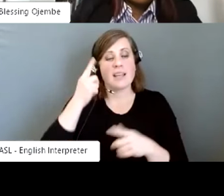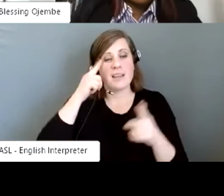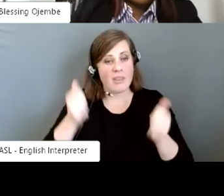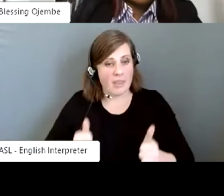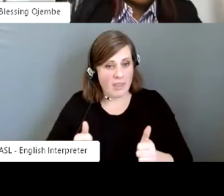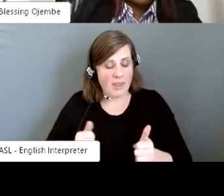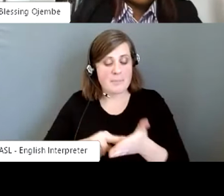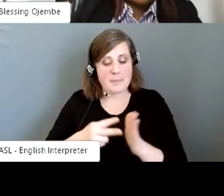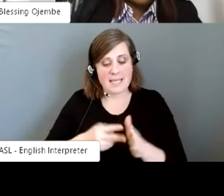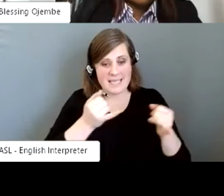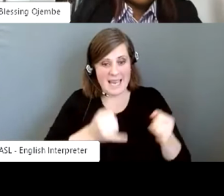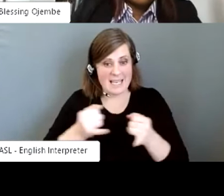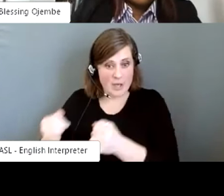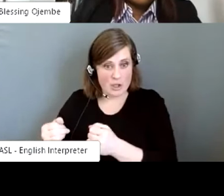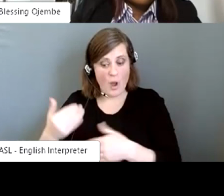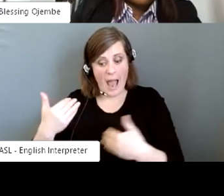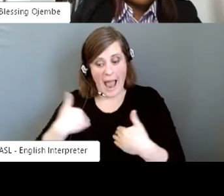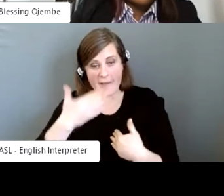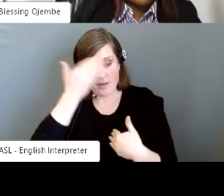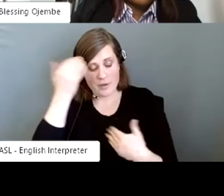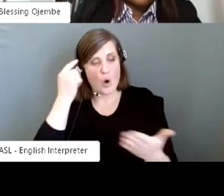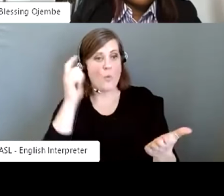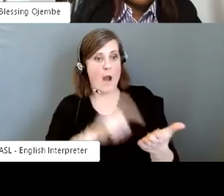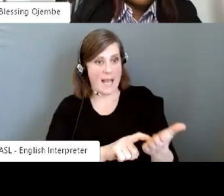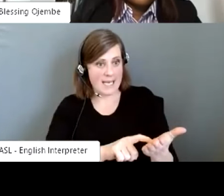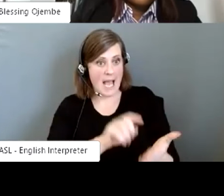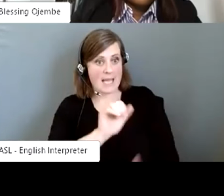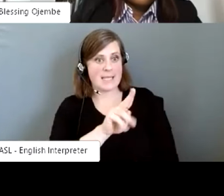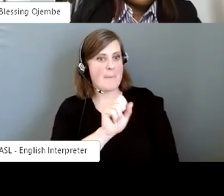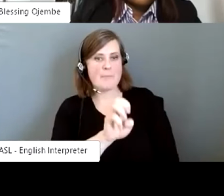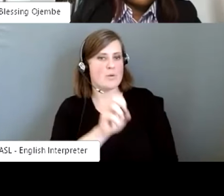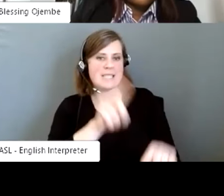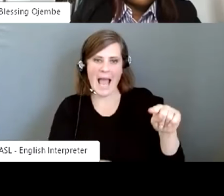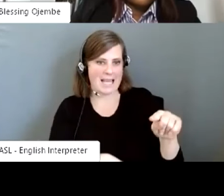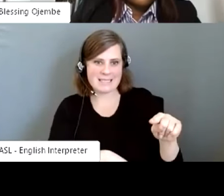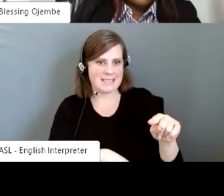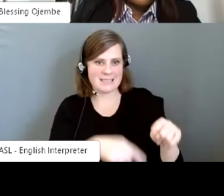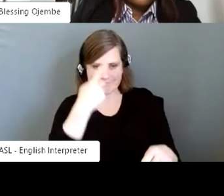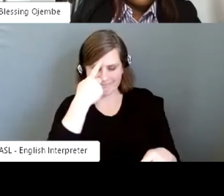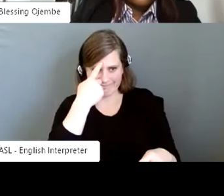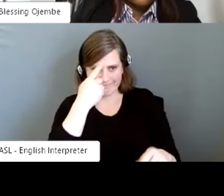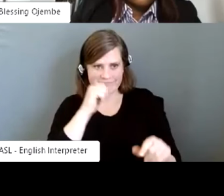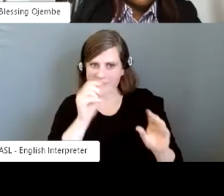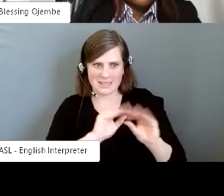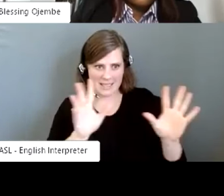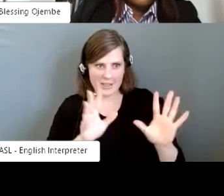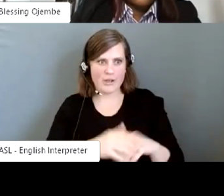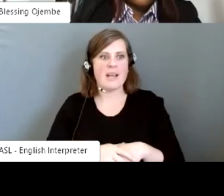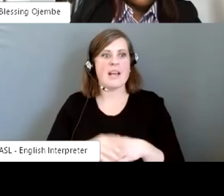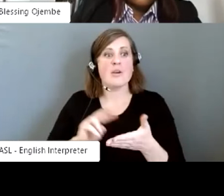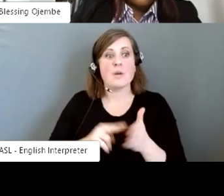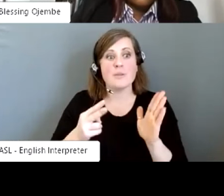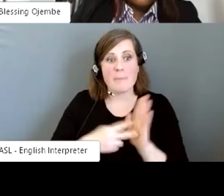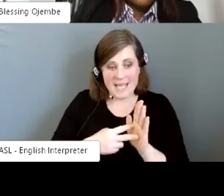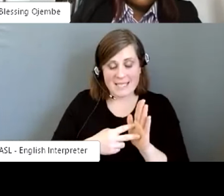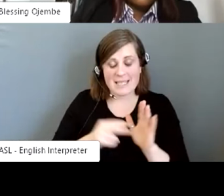an individual with dementia to recognize abusive behaviors and communicate their experiences effectively. And due to